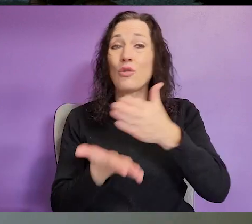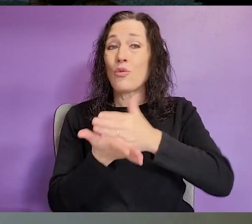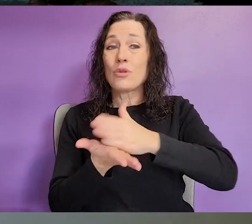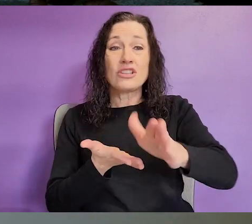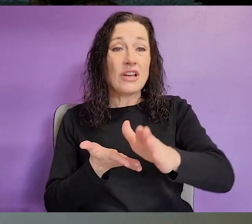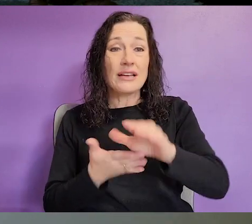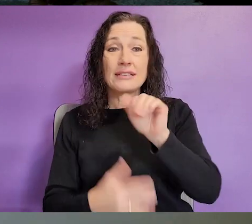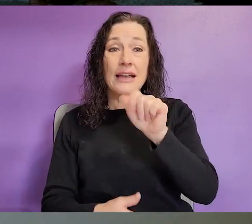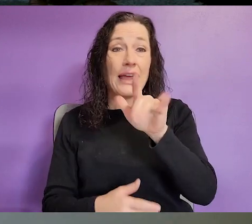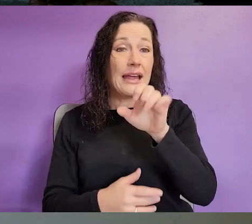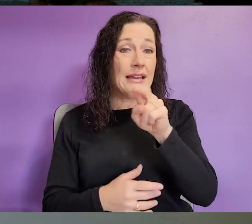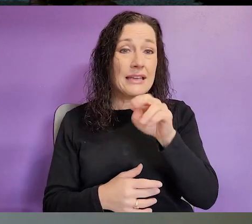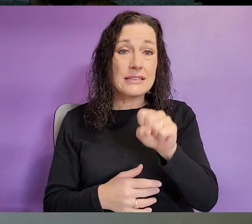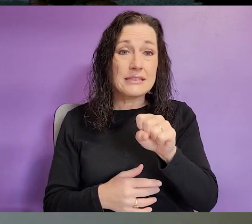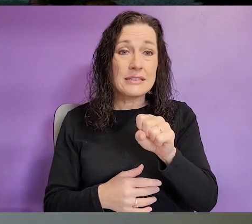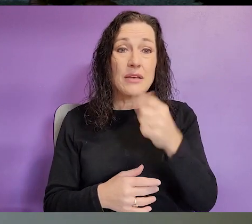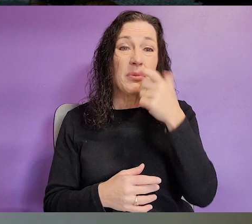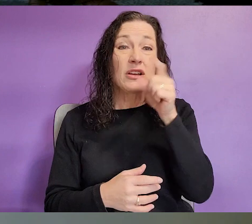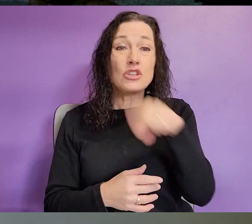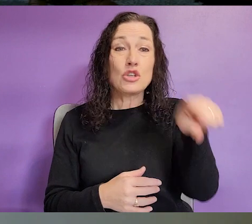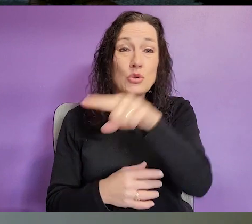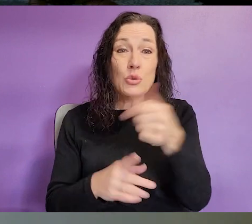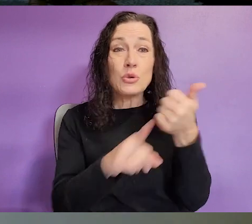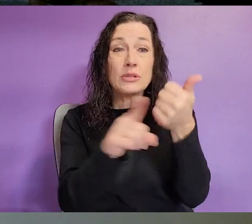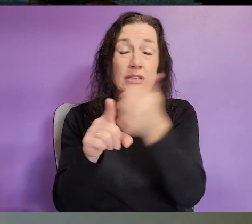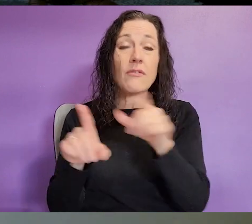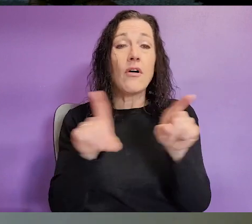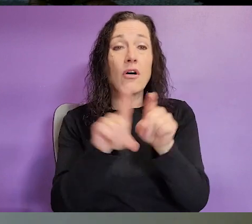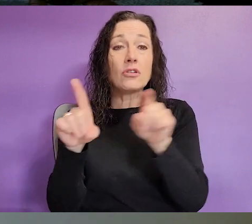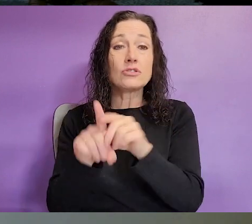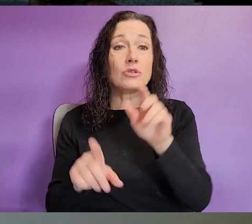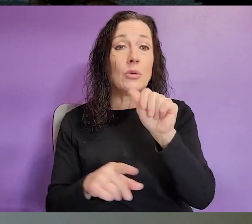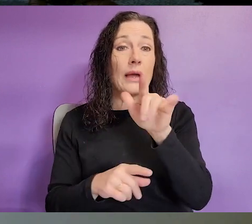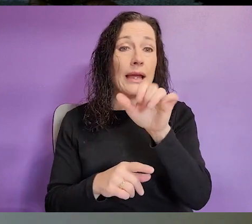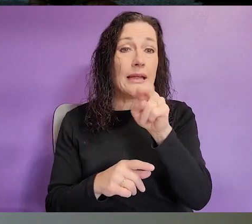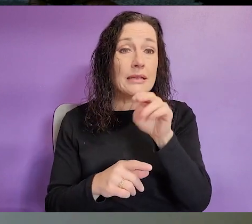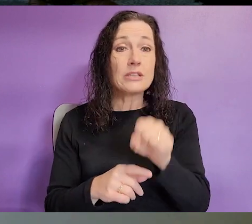don't reject the alien because you are aliens yourself.